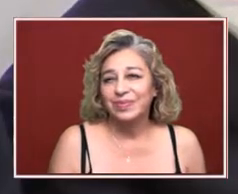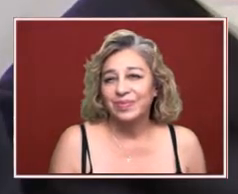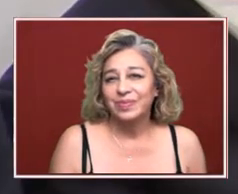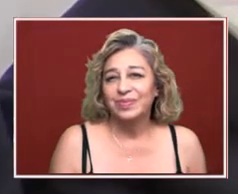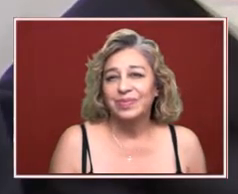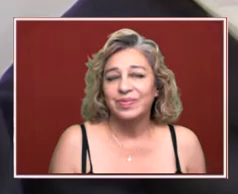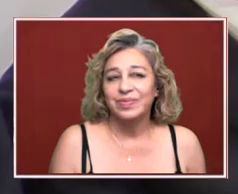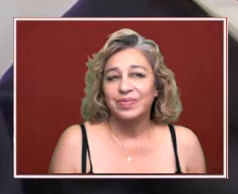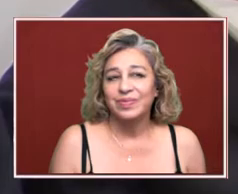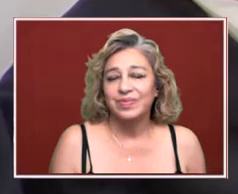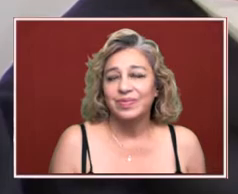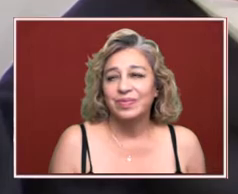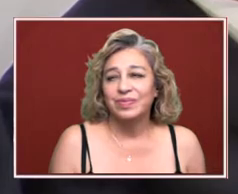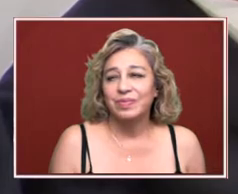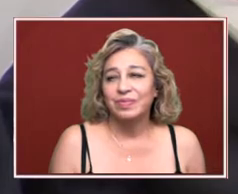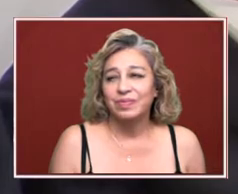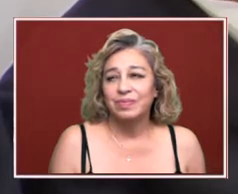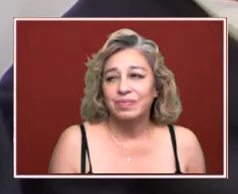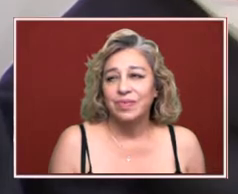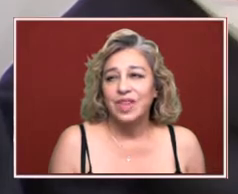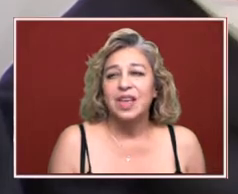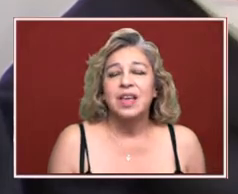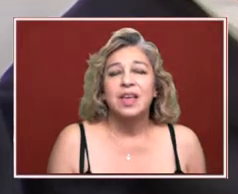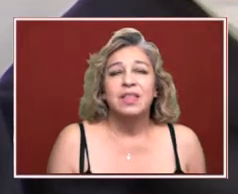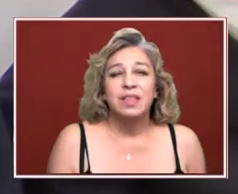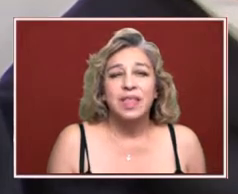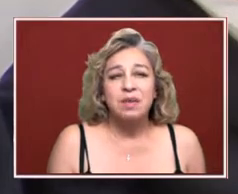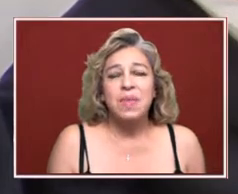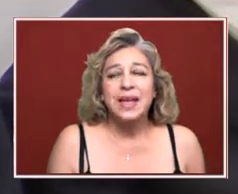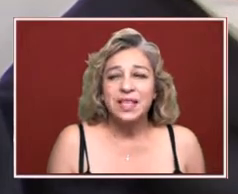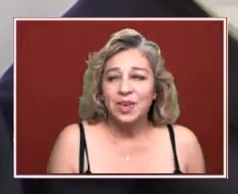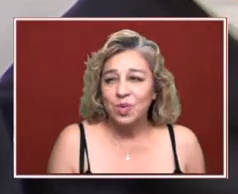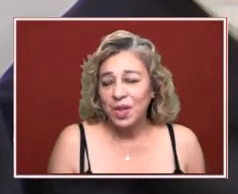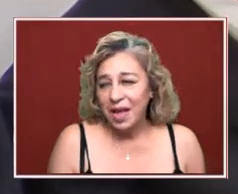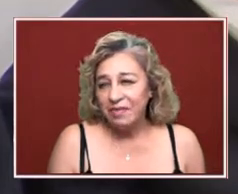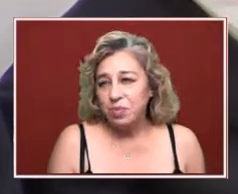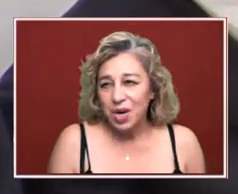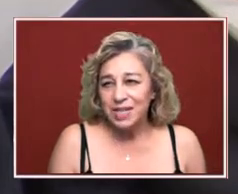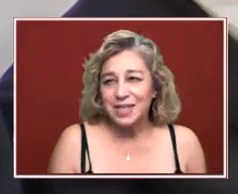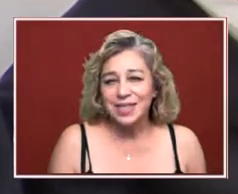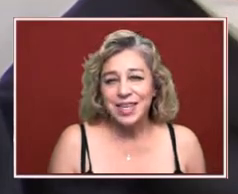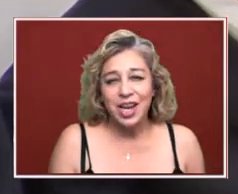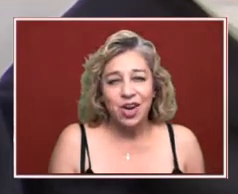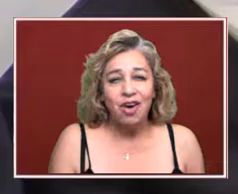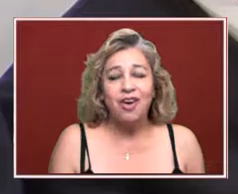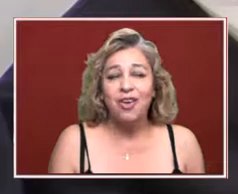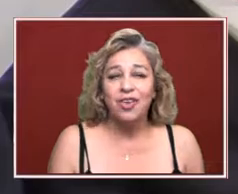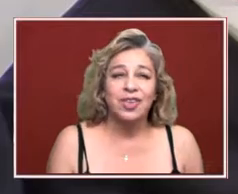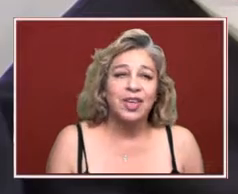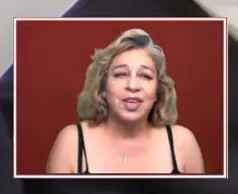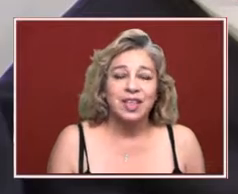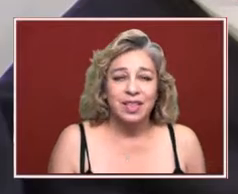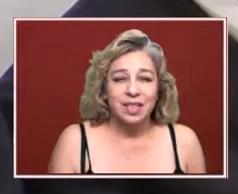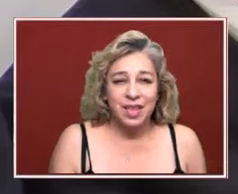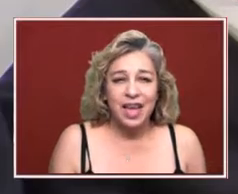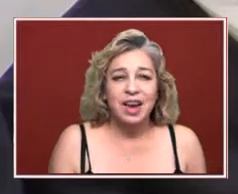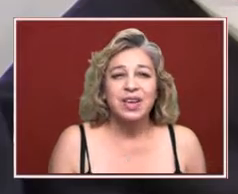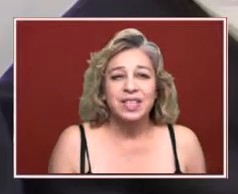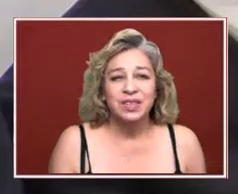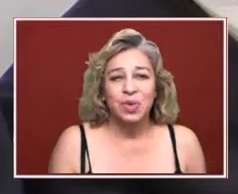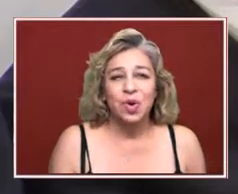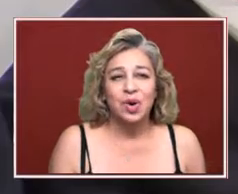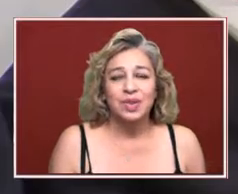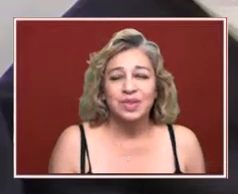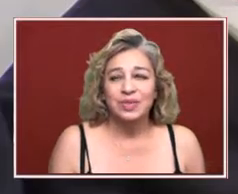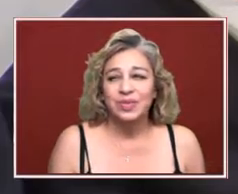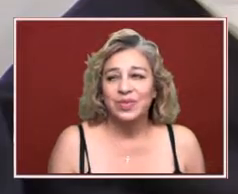Tenga presencia en todos los ámbitos del mundo. Then Mexico will have a presence in all the areas